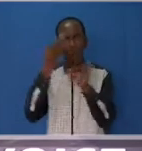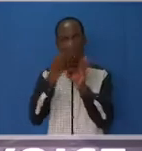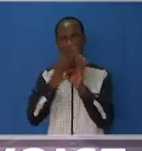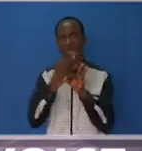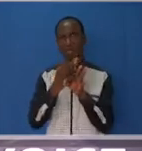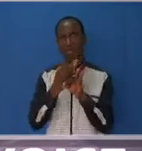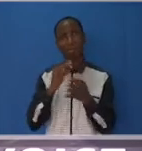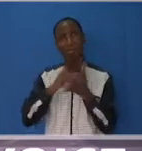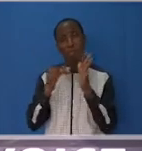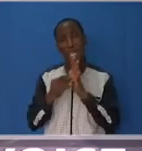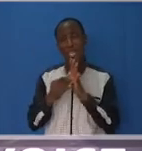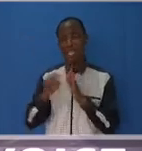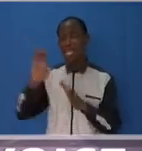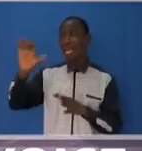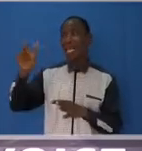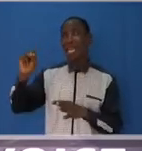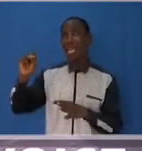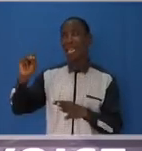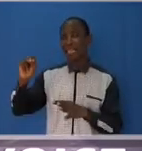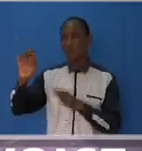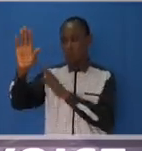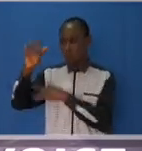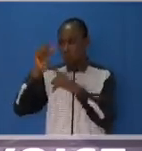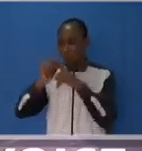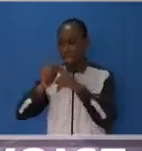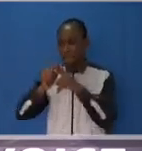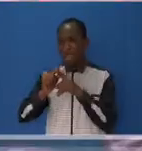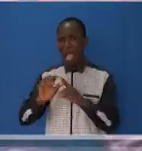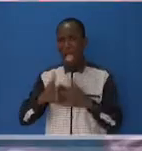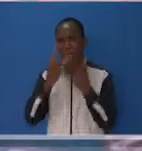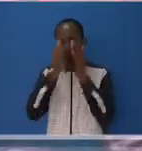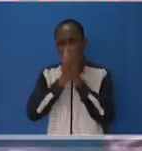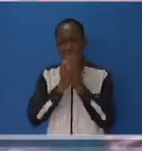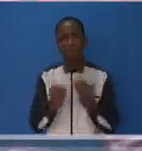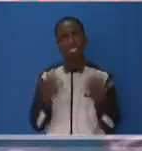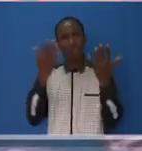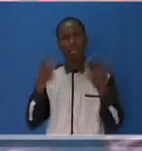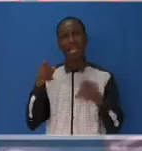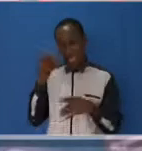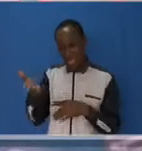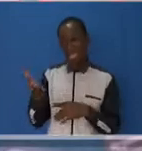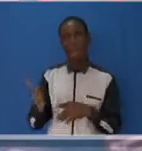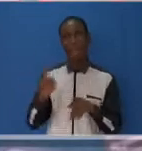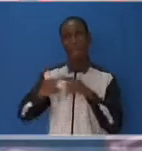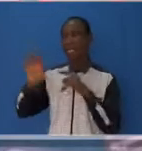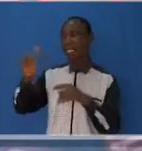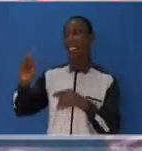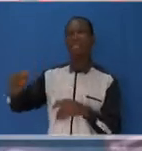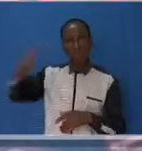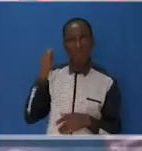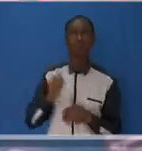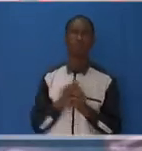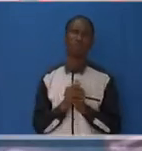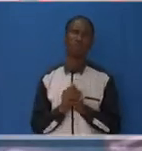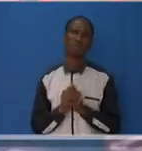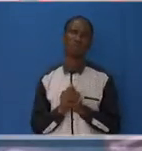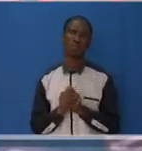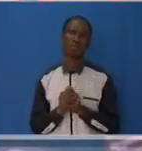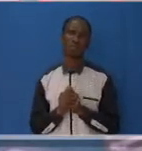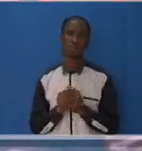Cain nyankopɔn asɛm a ɛfa afɔrebɔ ho na ɛwɔ hɔ nso ɔyɛ n'adwene sɛ ɔmfa nyɛ adwuma nti ɛnwomto a yɛaka ho asɛm yi